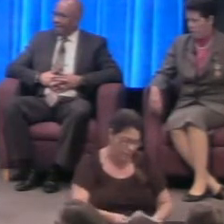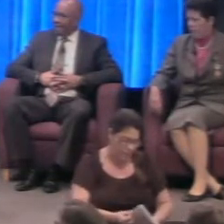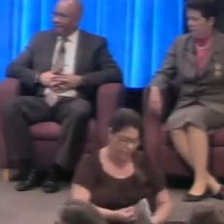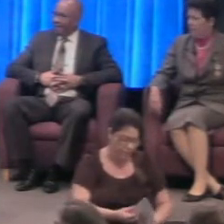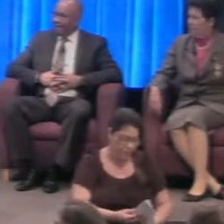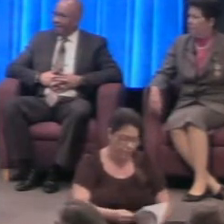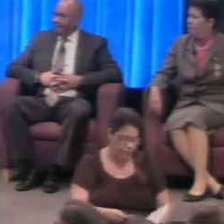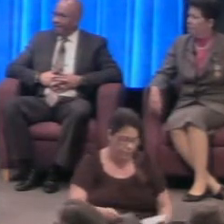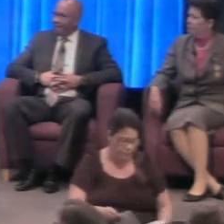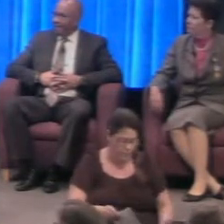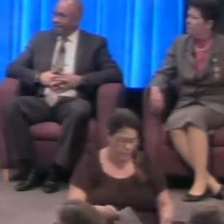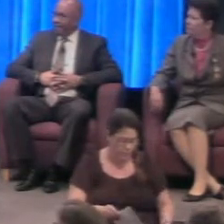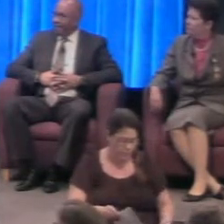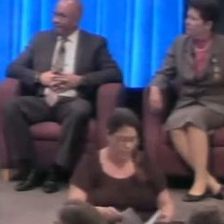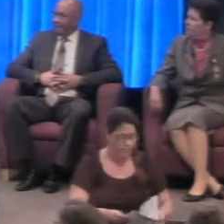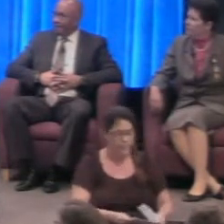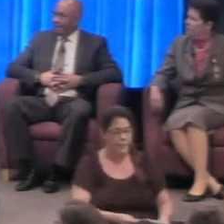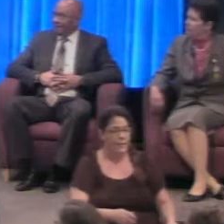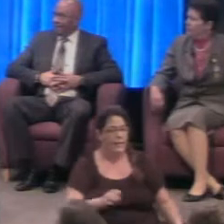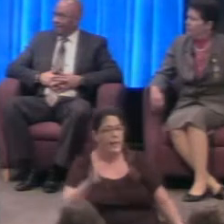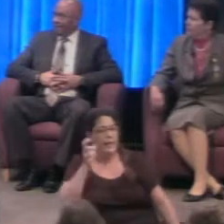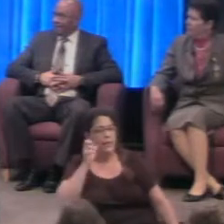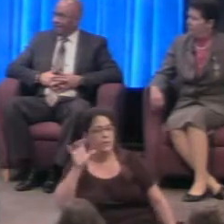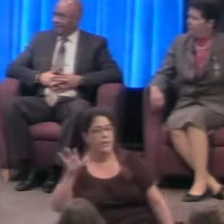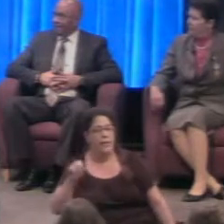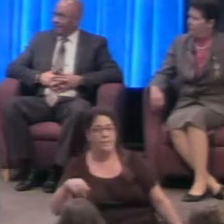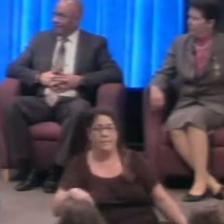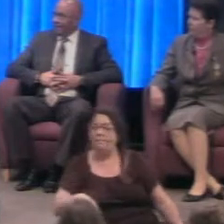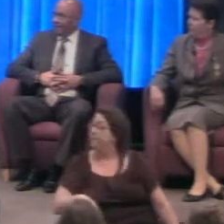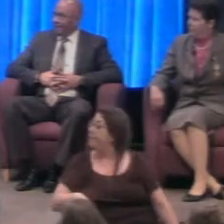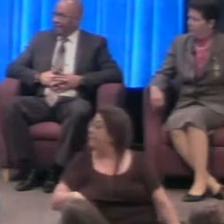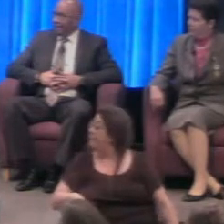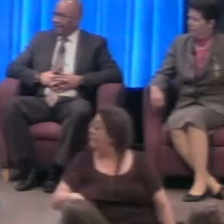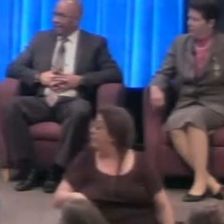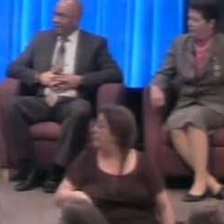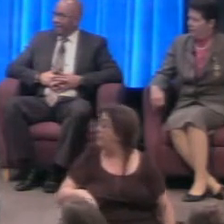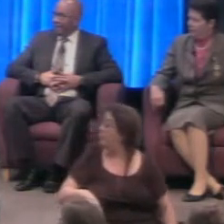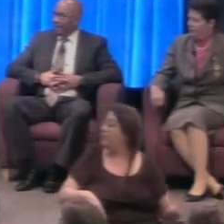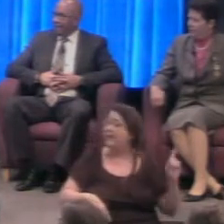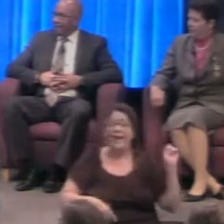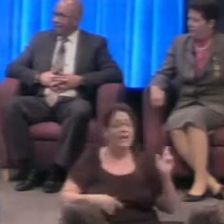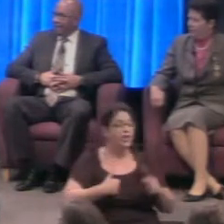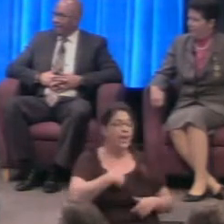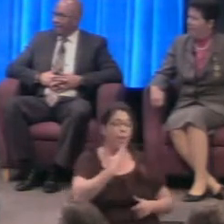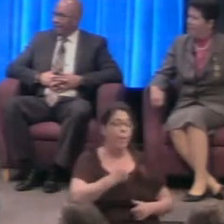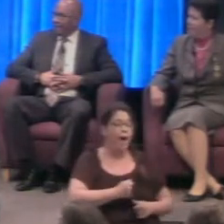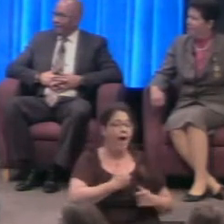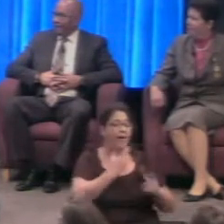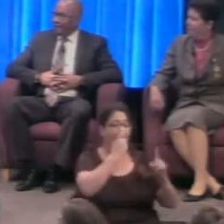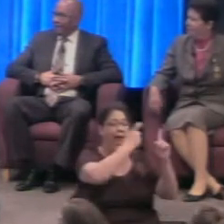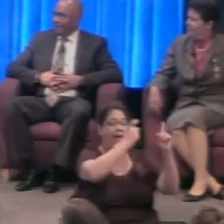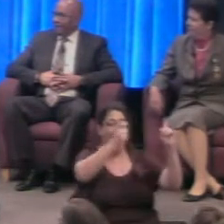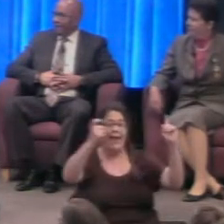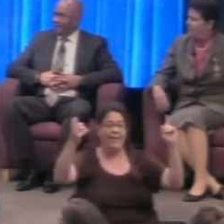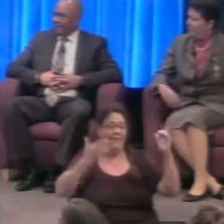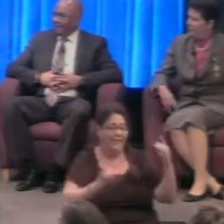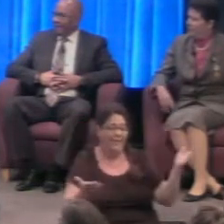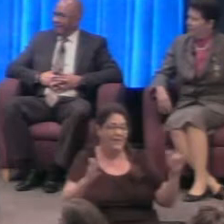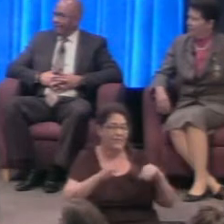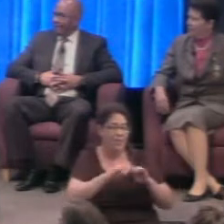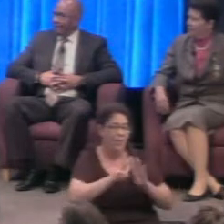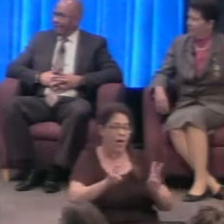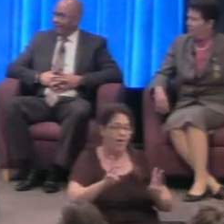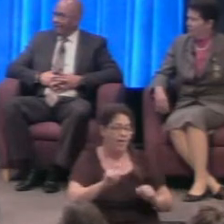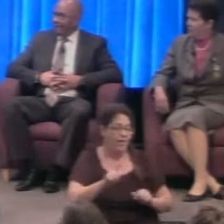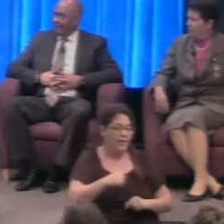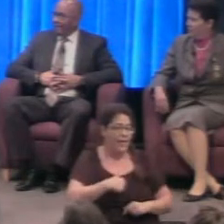So when we found out that Ms. Miller didn't necessarily want tripping staff or involvement or things like that, that